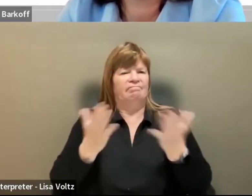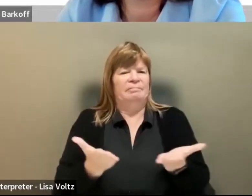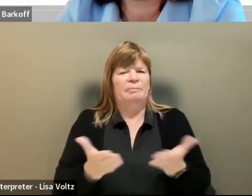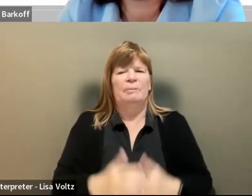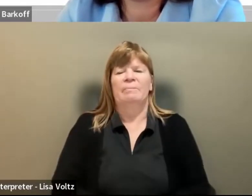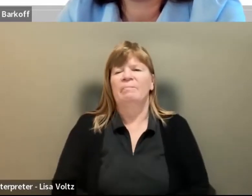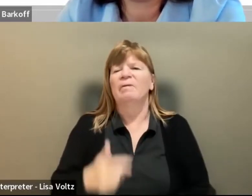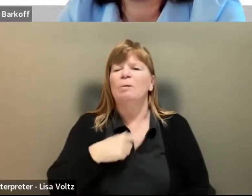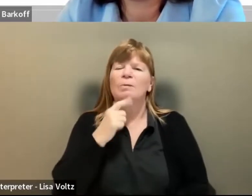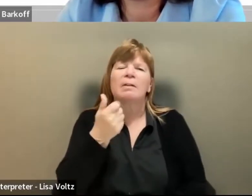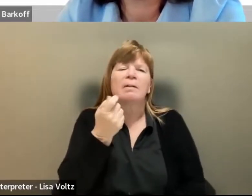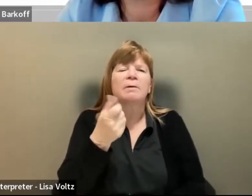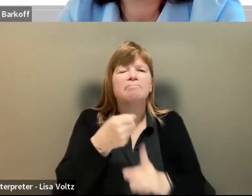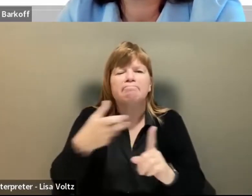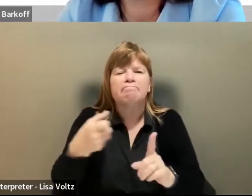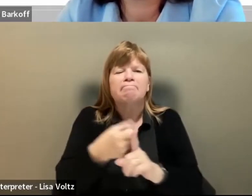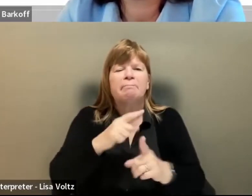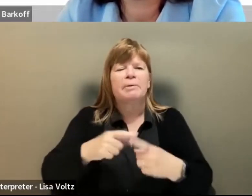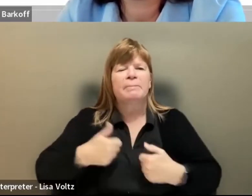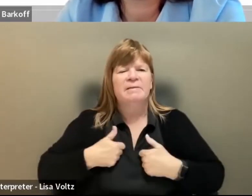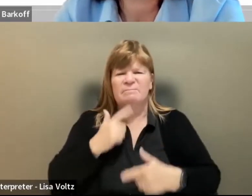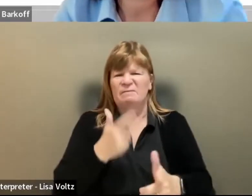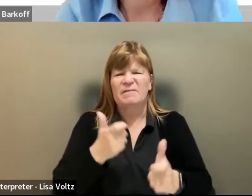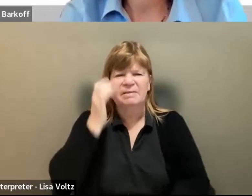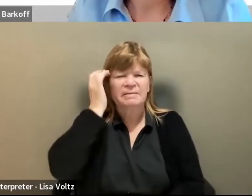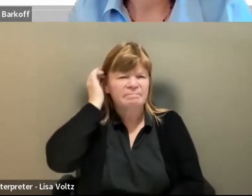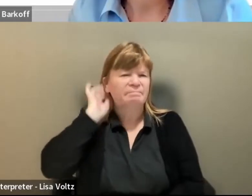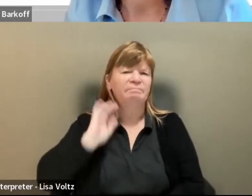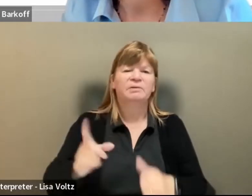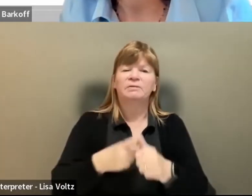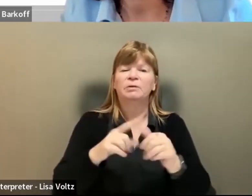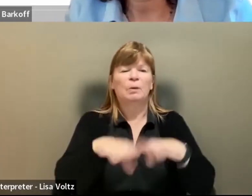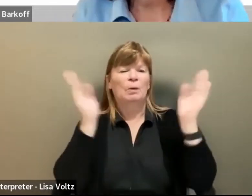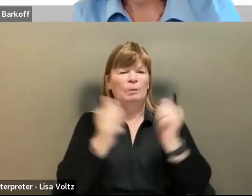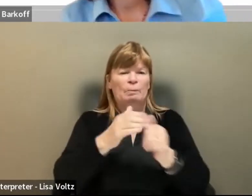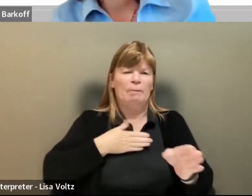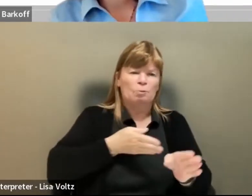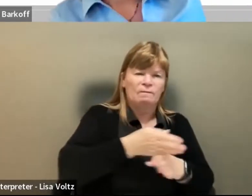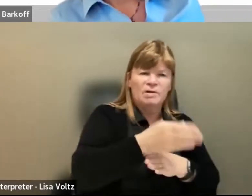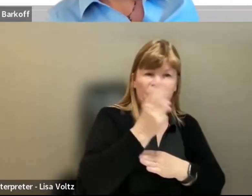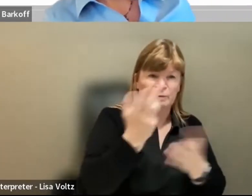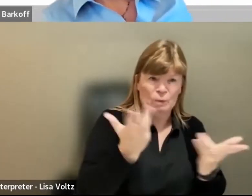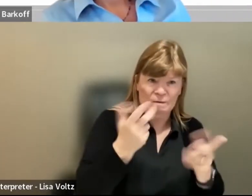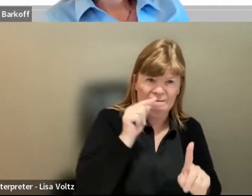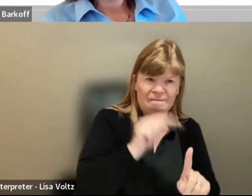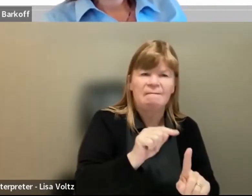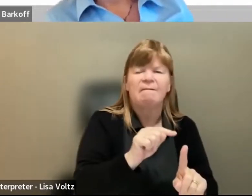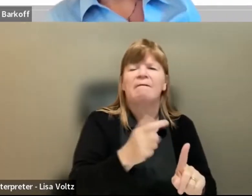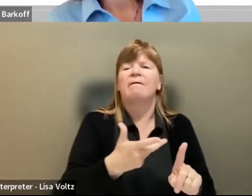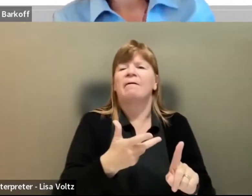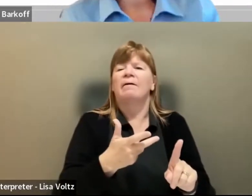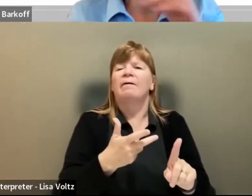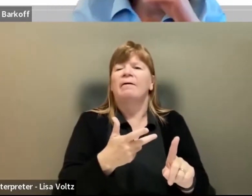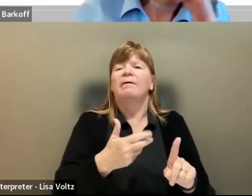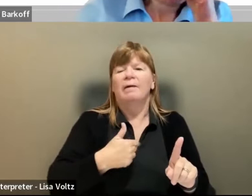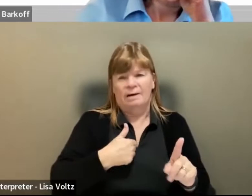to tell you a little bit about myself real quickly. I'll start with my professional history. I